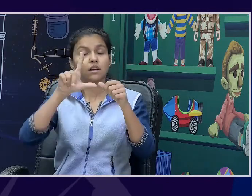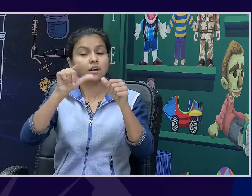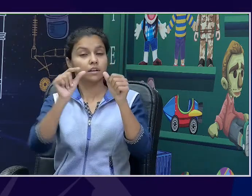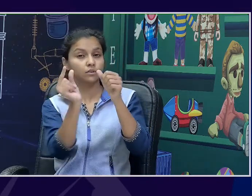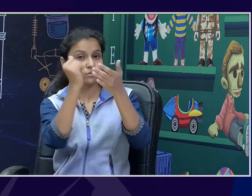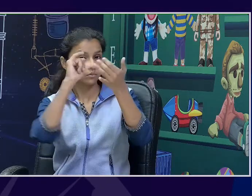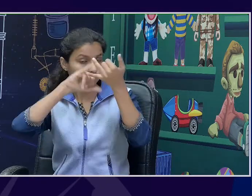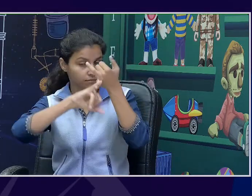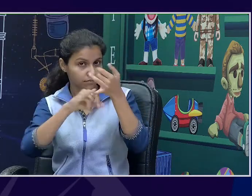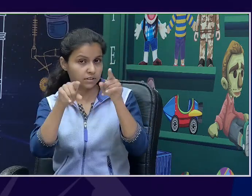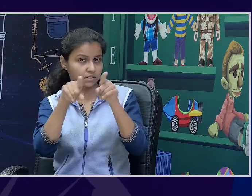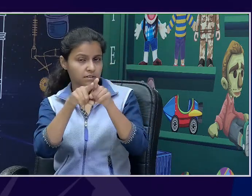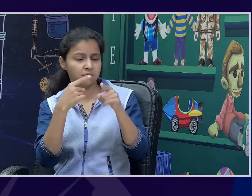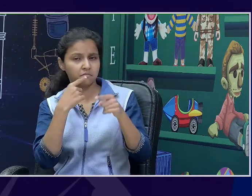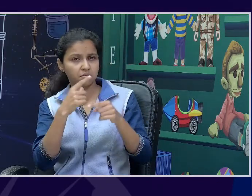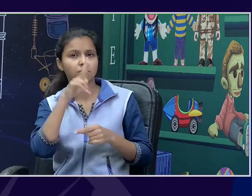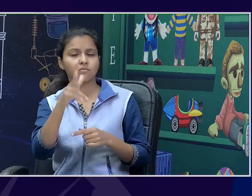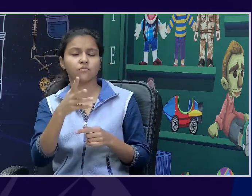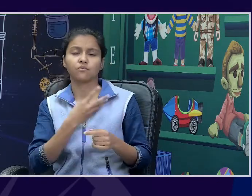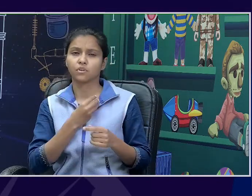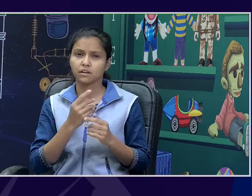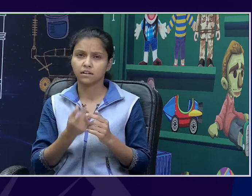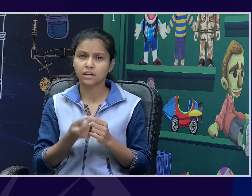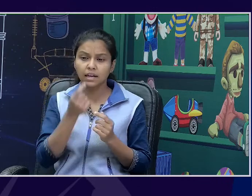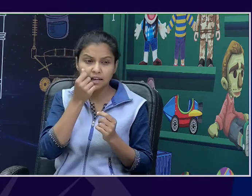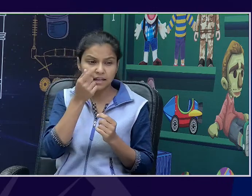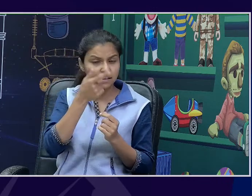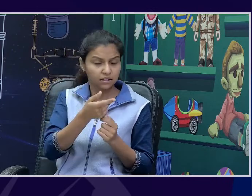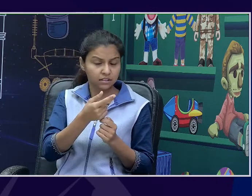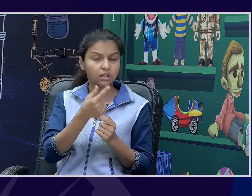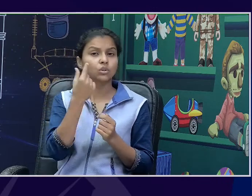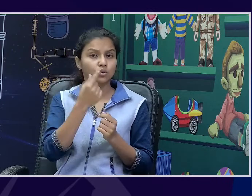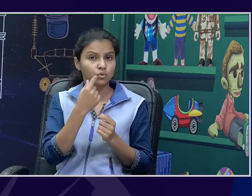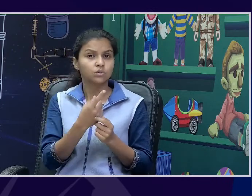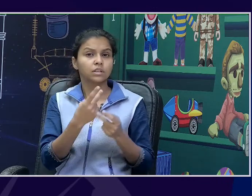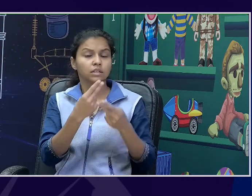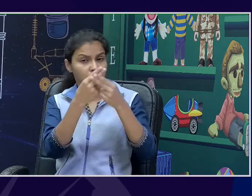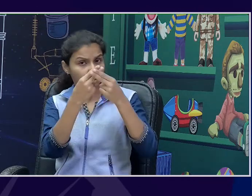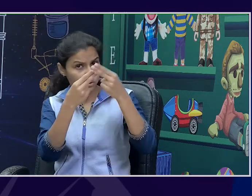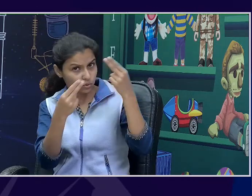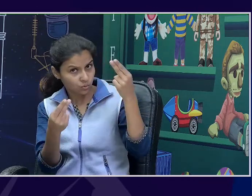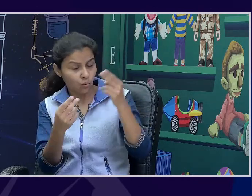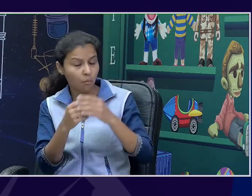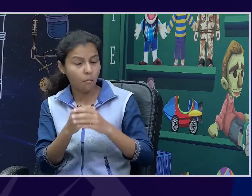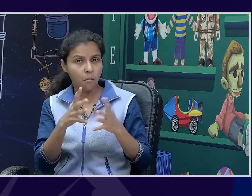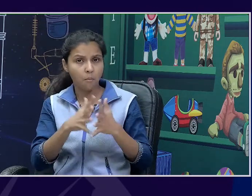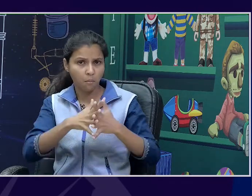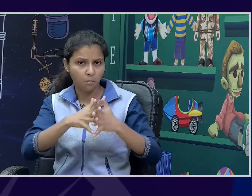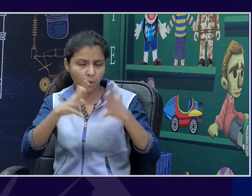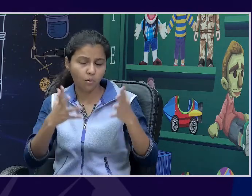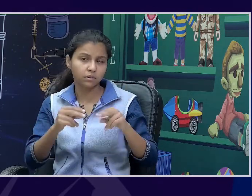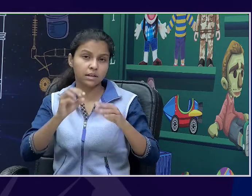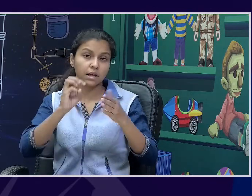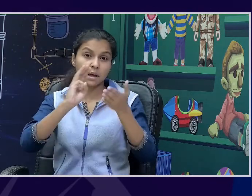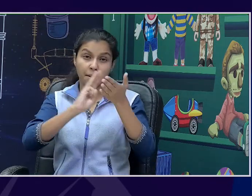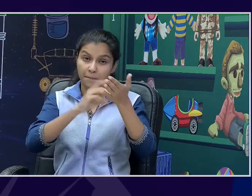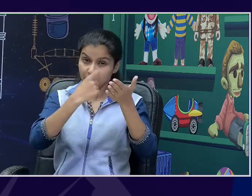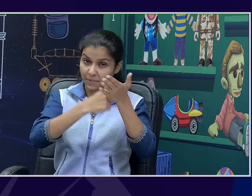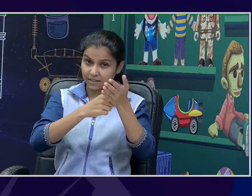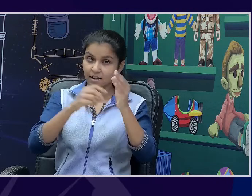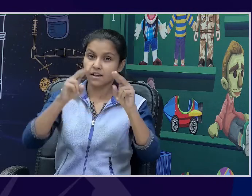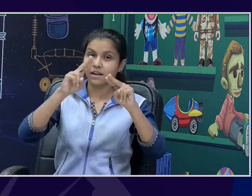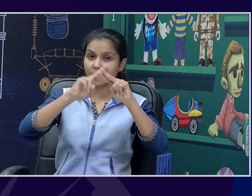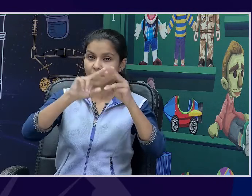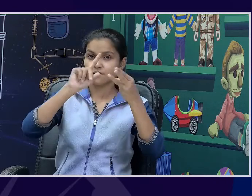will overcome that fear. He has even used a term in the story that he mocked Mr. Fear. So he has